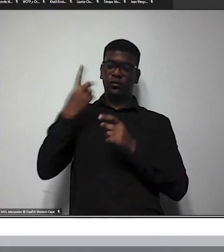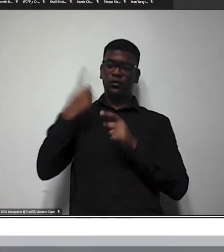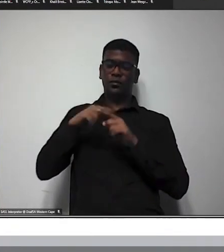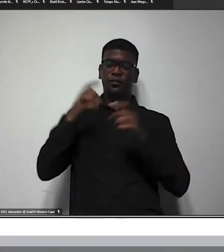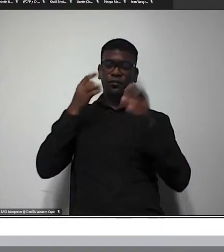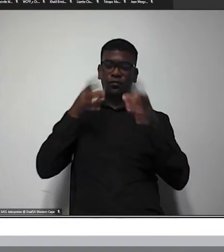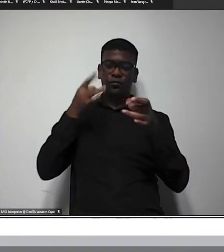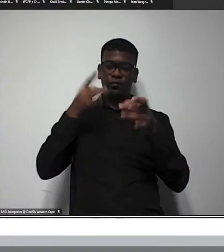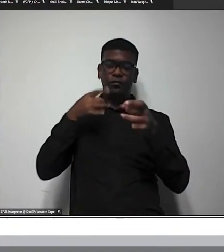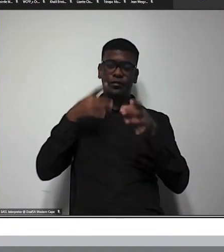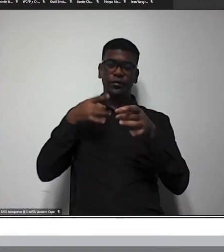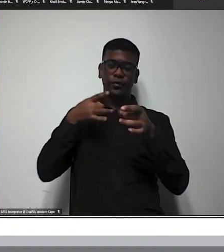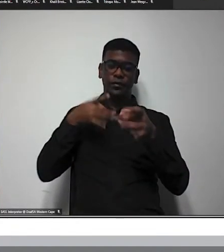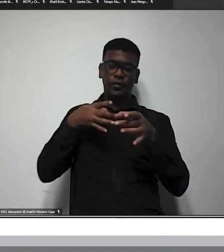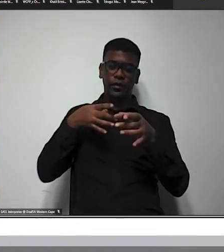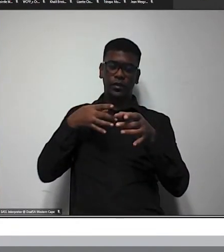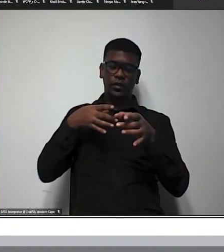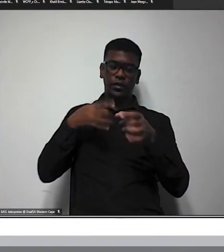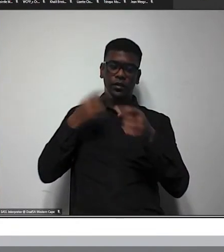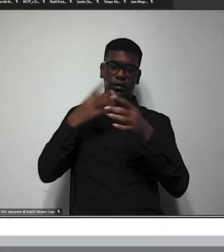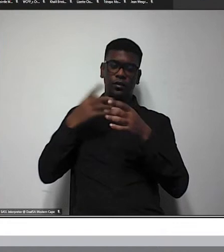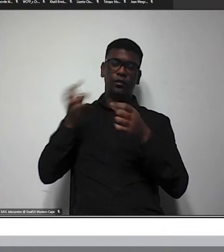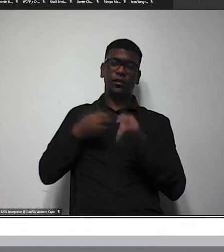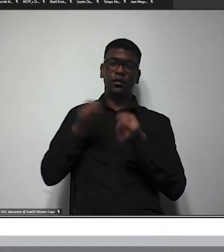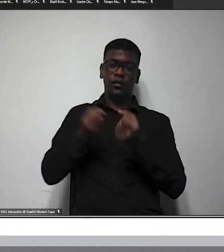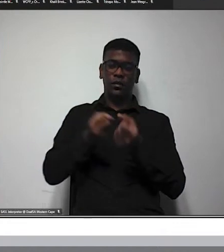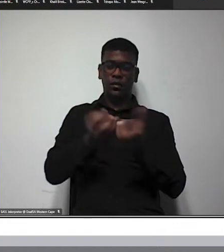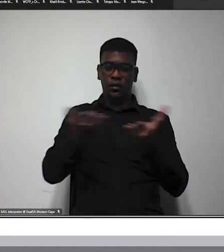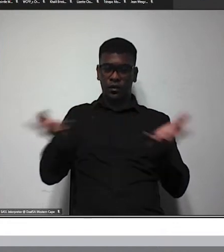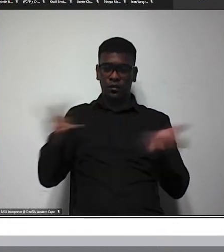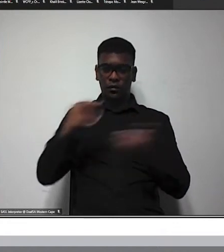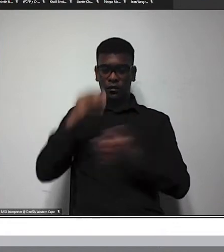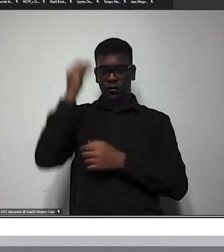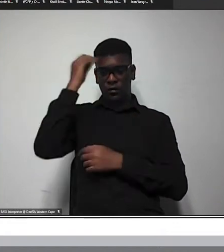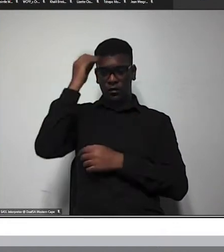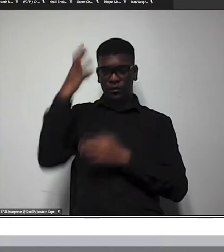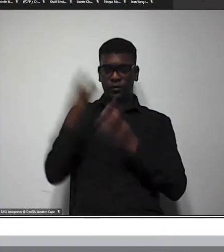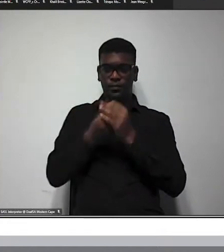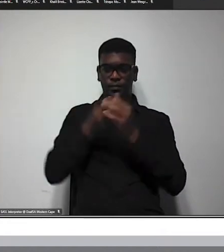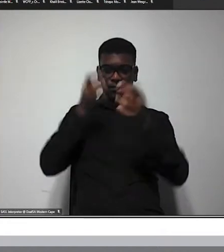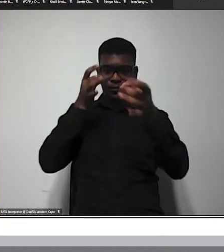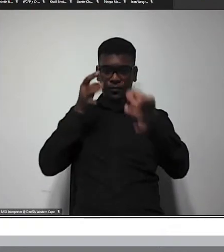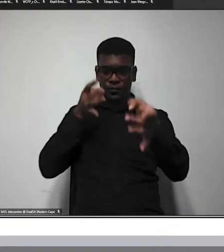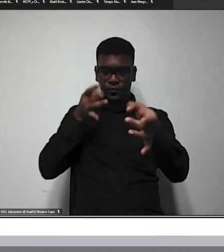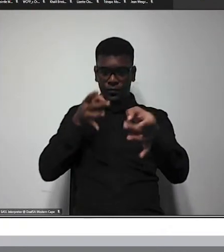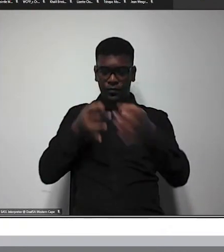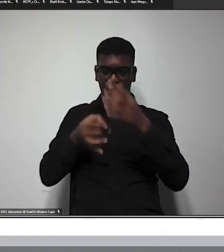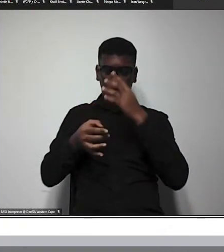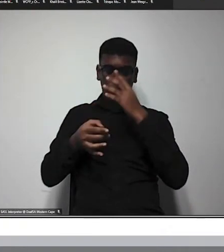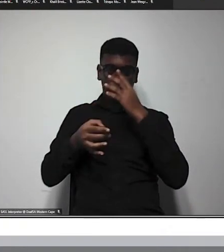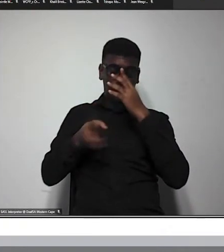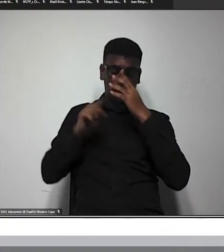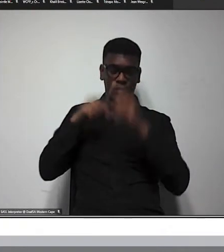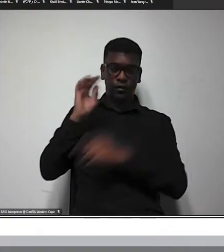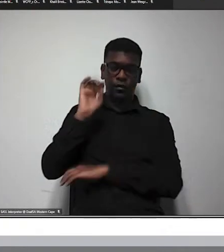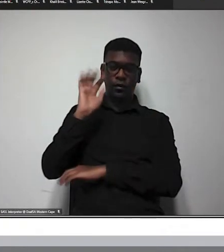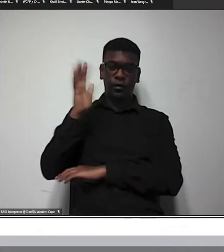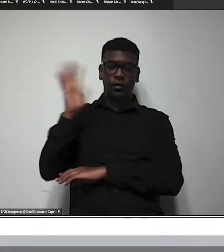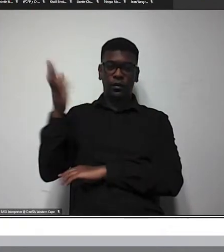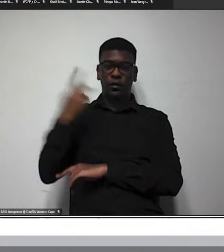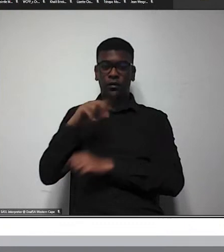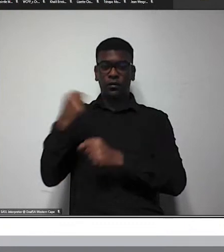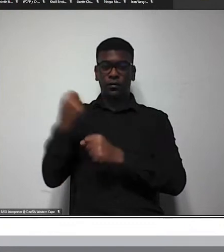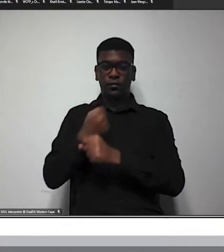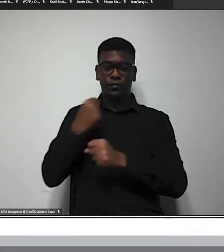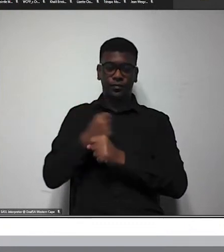supply the members in this regard with that information. And then on the slides for jobs,